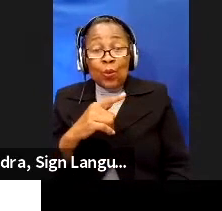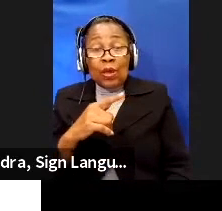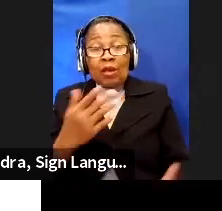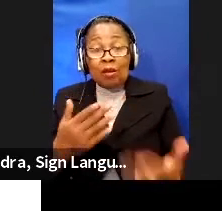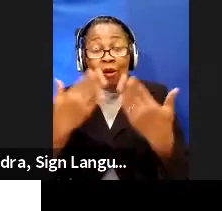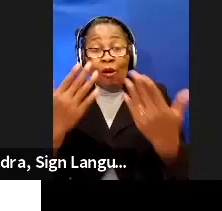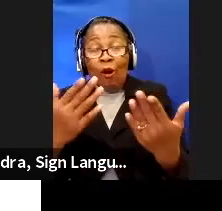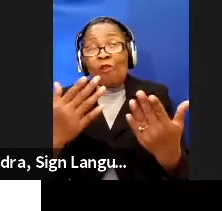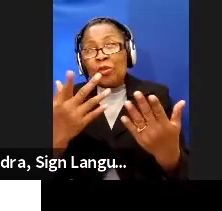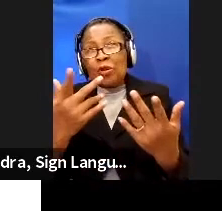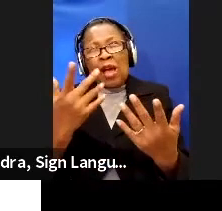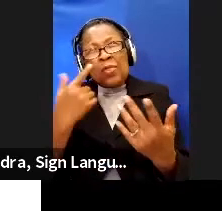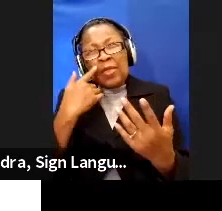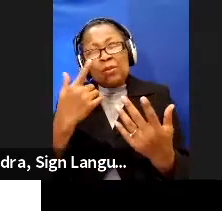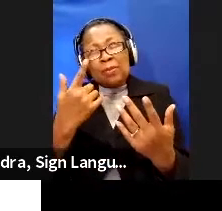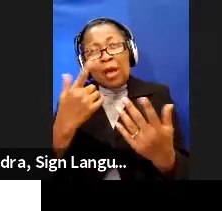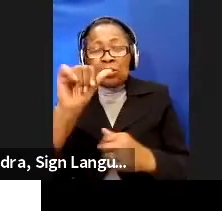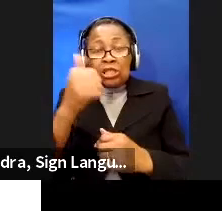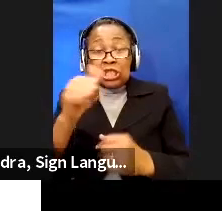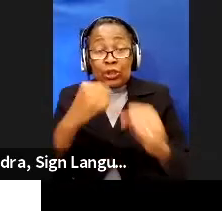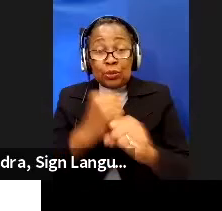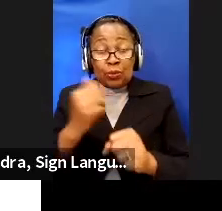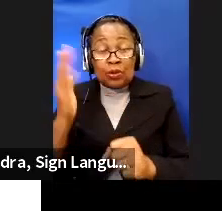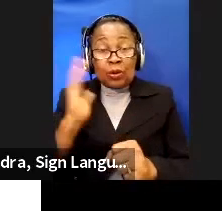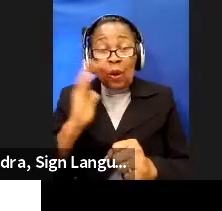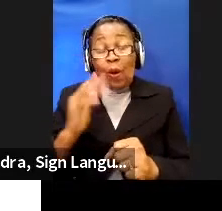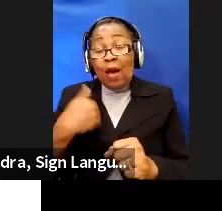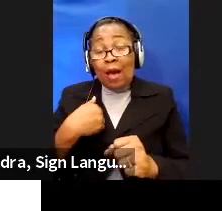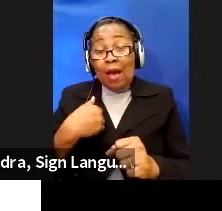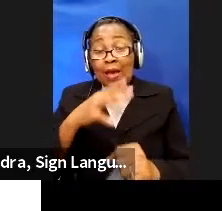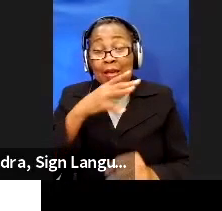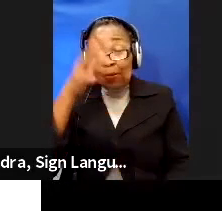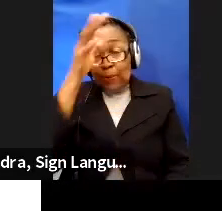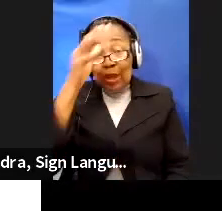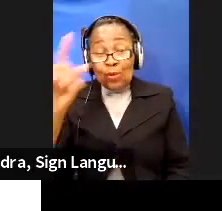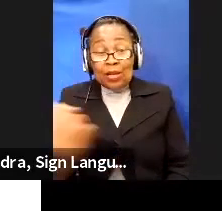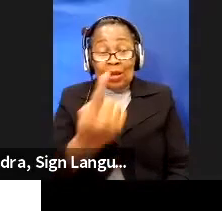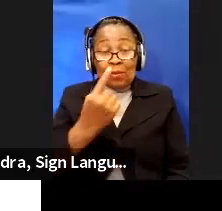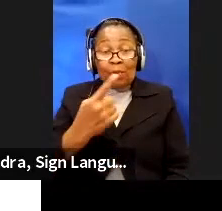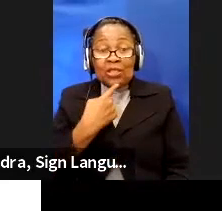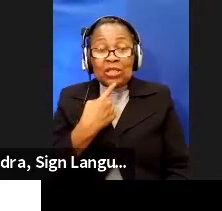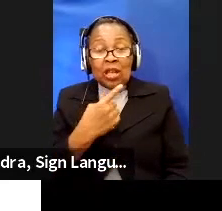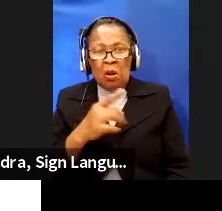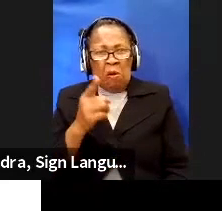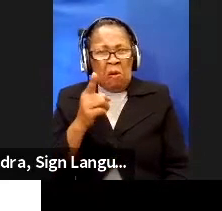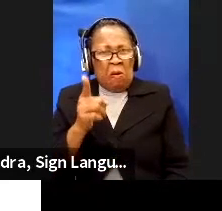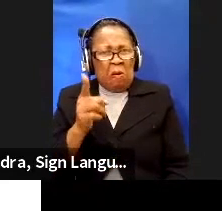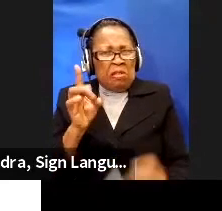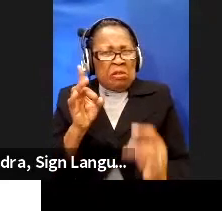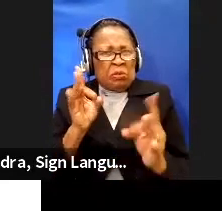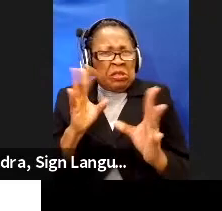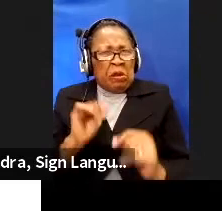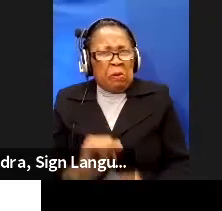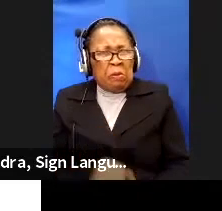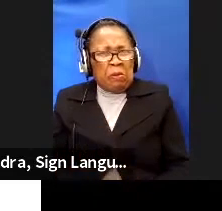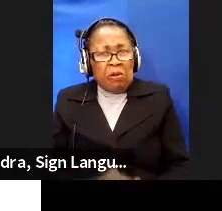about 10 years ago, I think. And I had a parent come up to me after the show and she said, "This was terrible." And I was like,